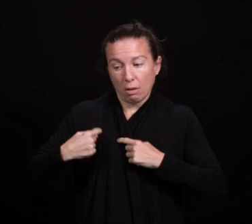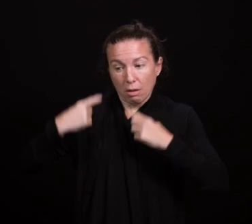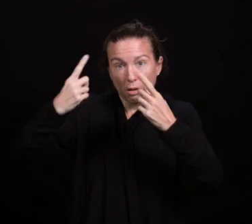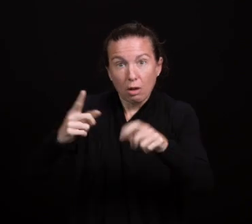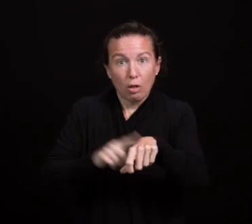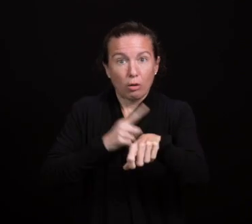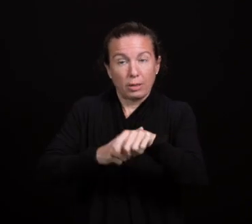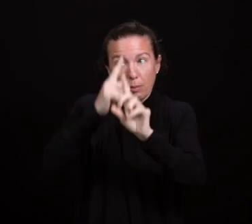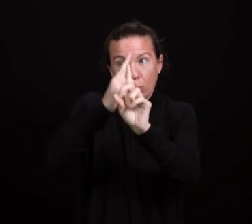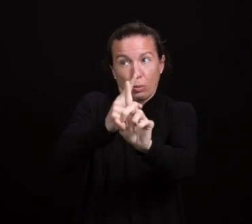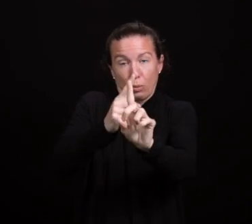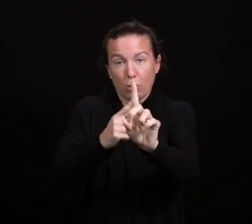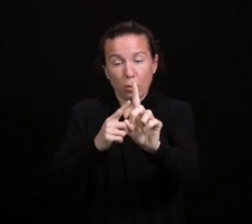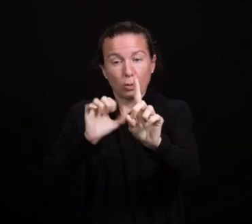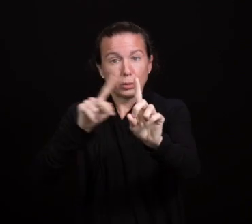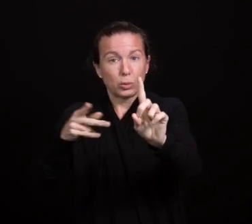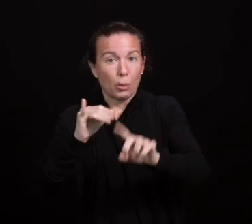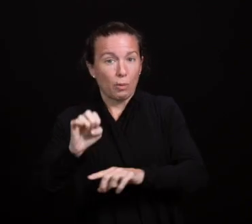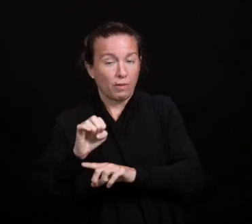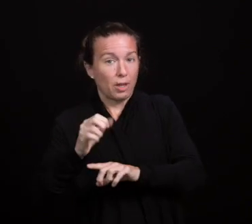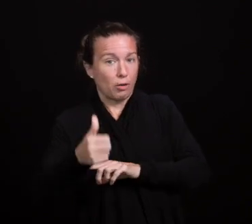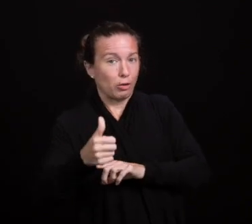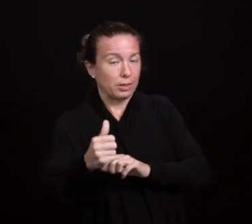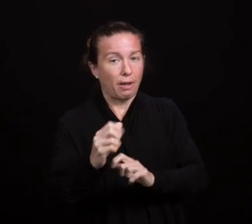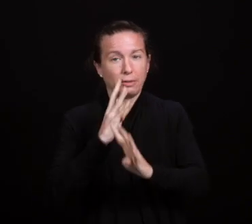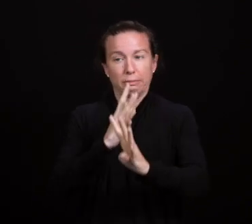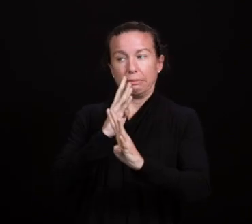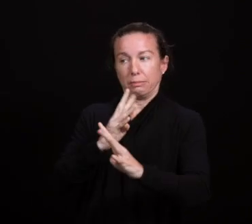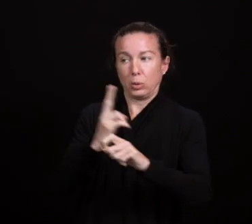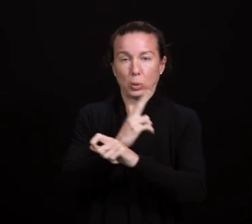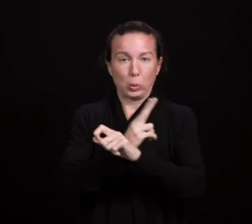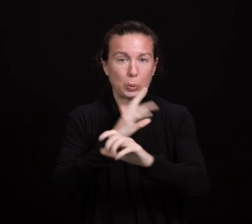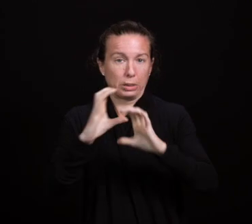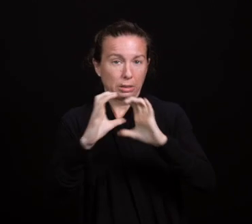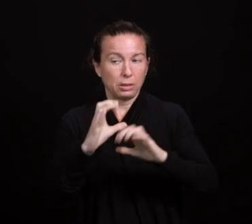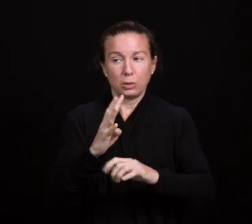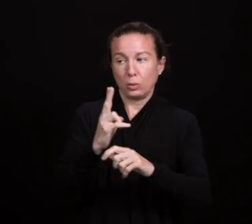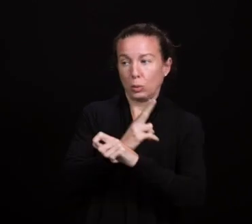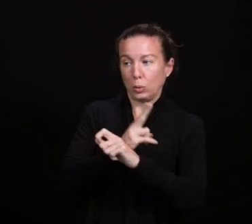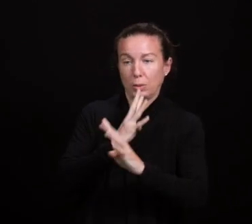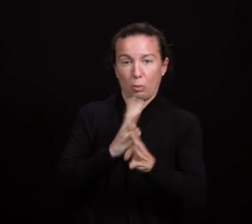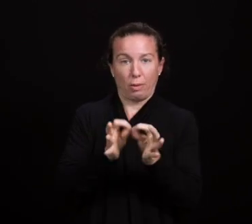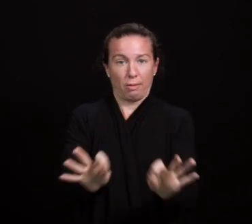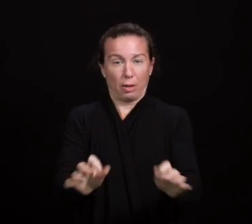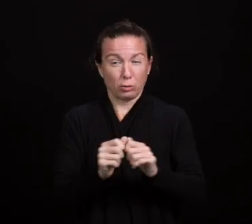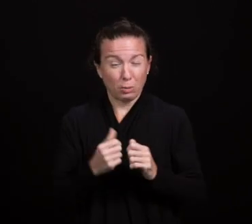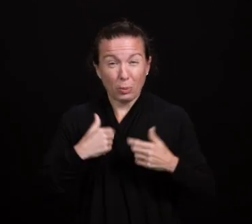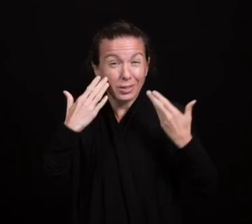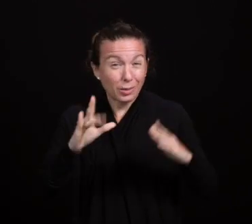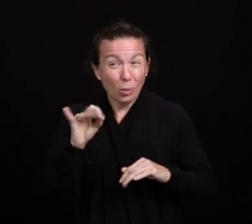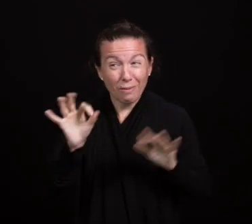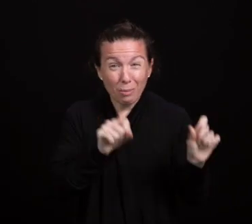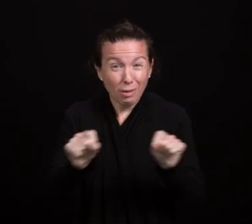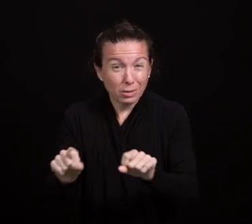for us, for Sophie to be able to communicate in spoken language. But we didn't know what that would look like, if that was something that would be attainable with her